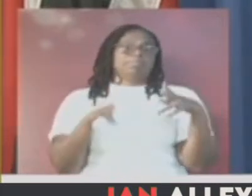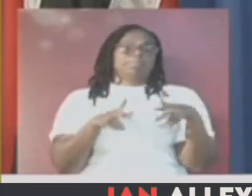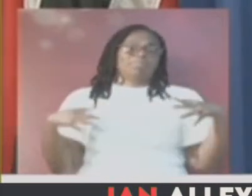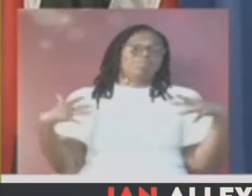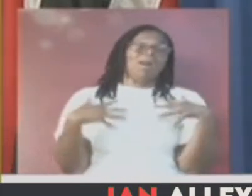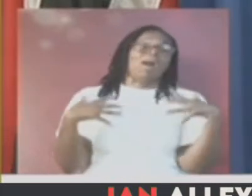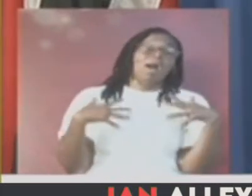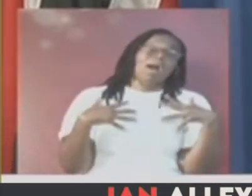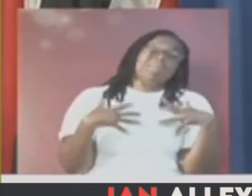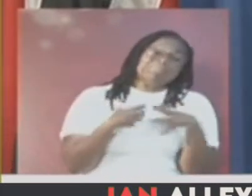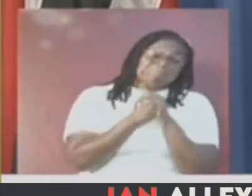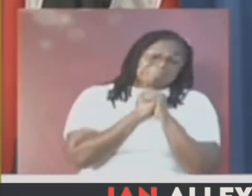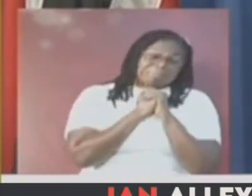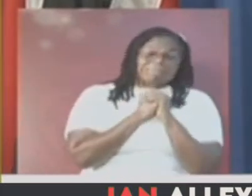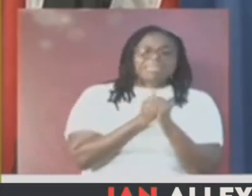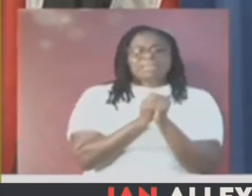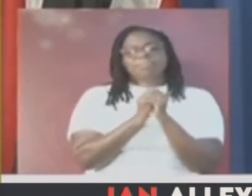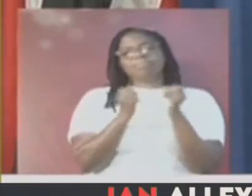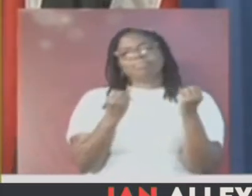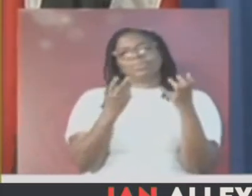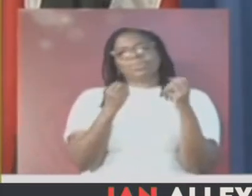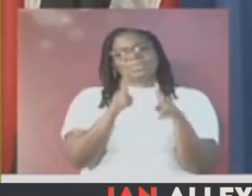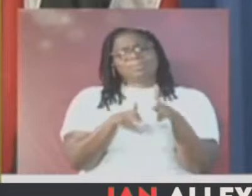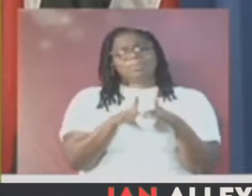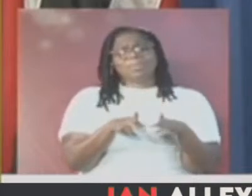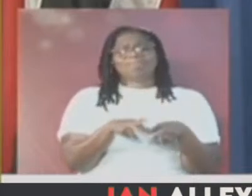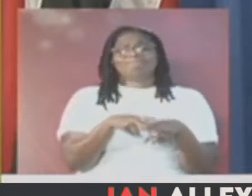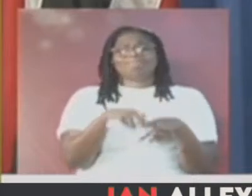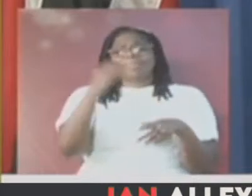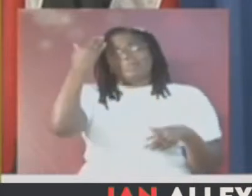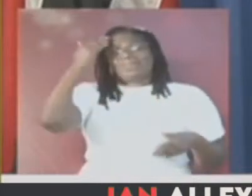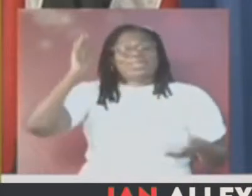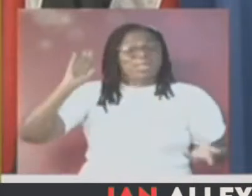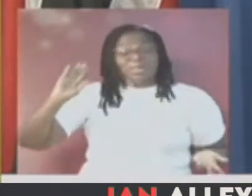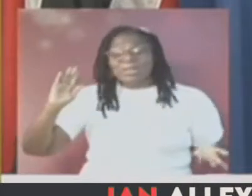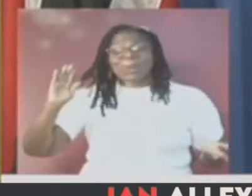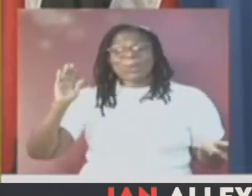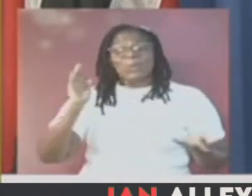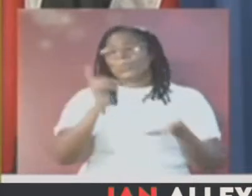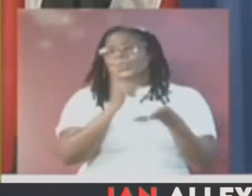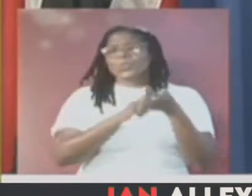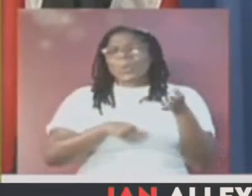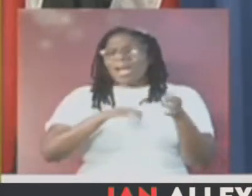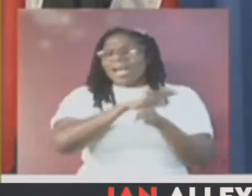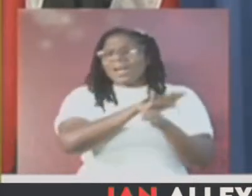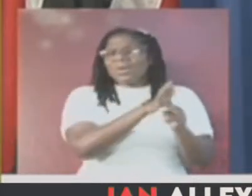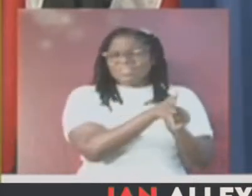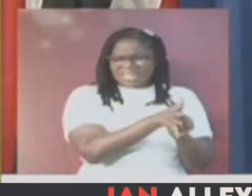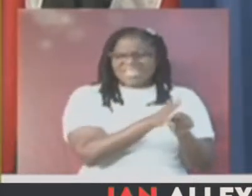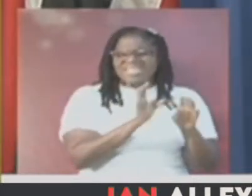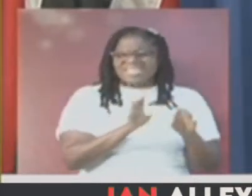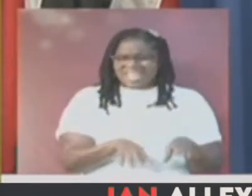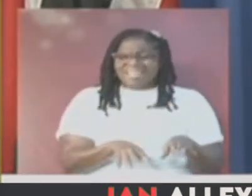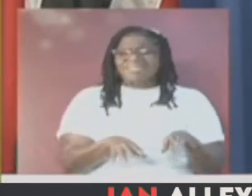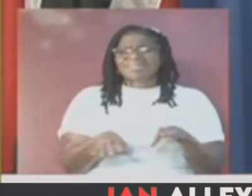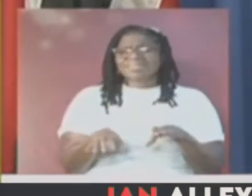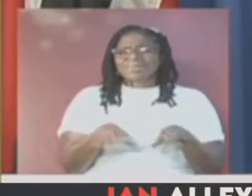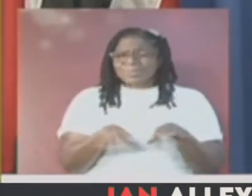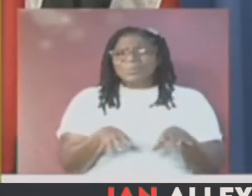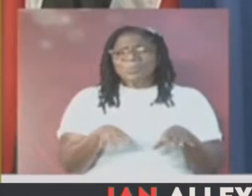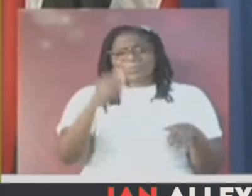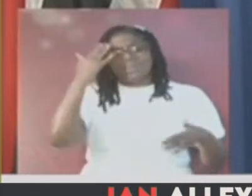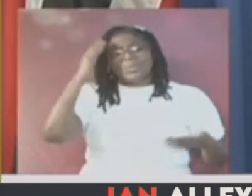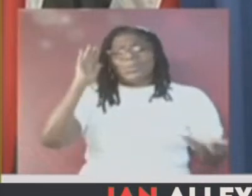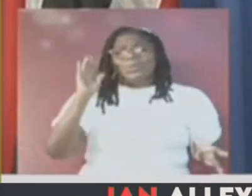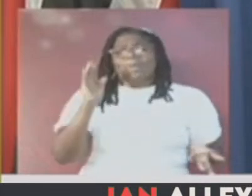a large dose of ignorance, because the world didn't know what this virus could or would do, because it is a situation